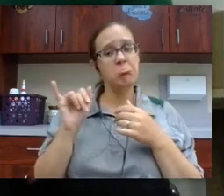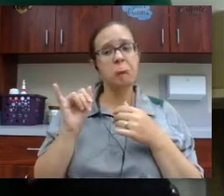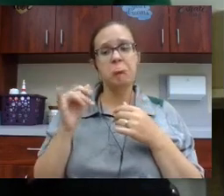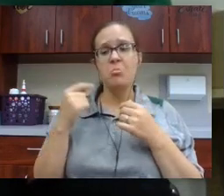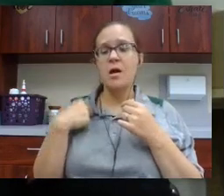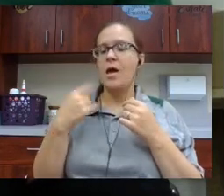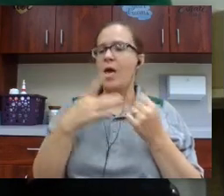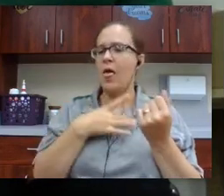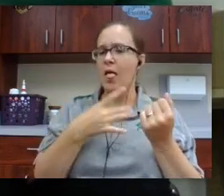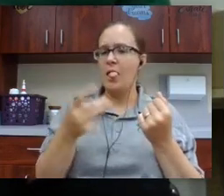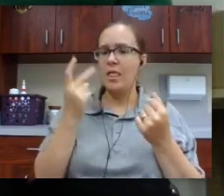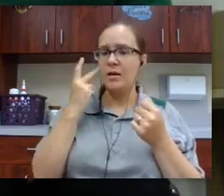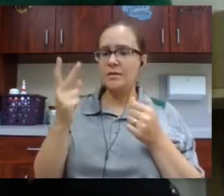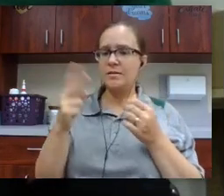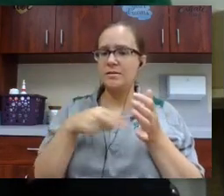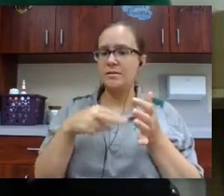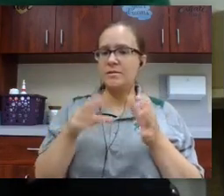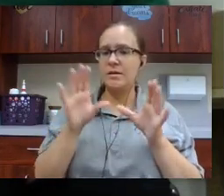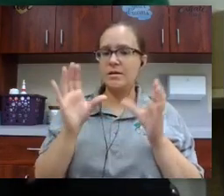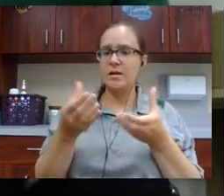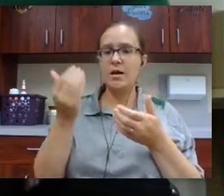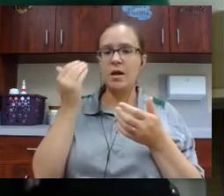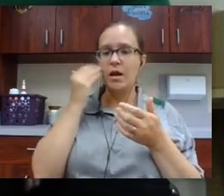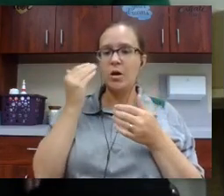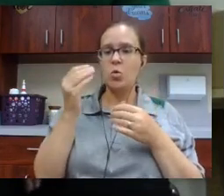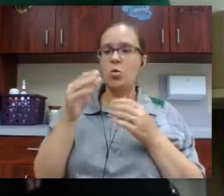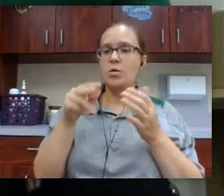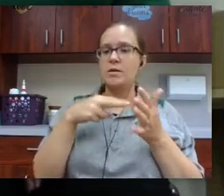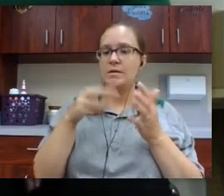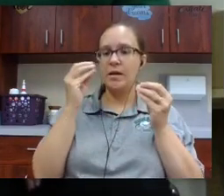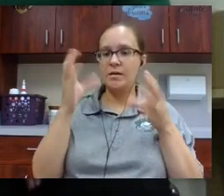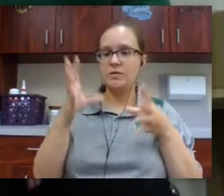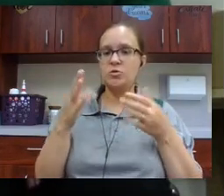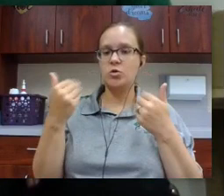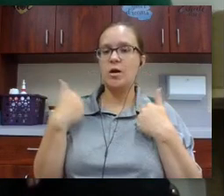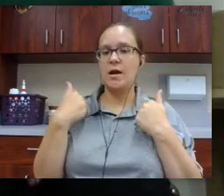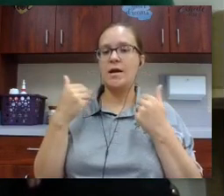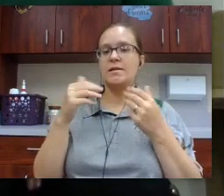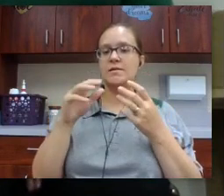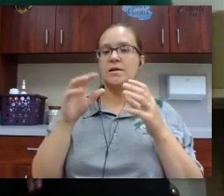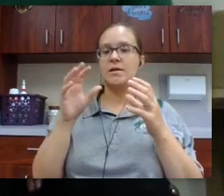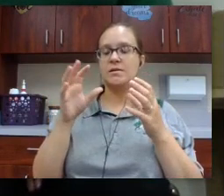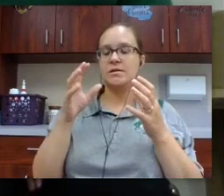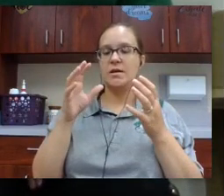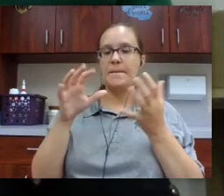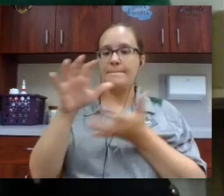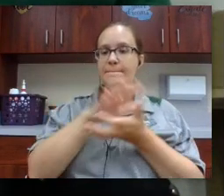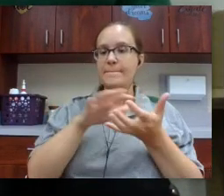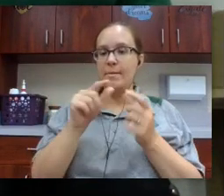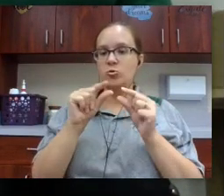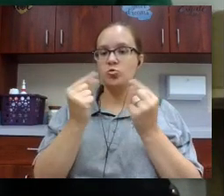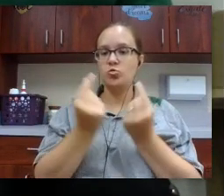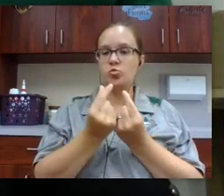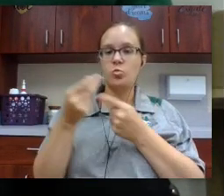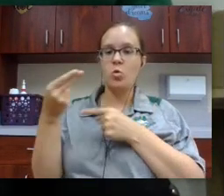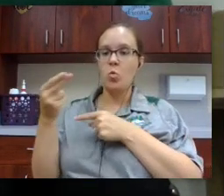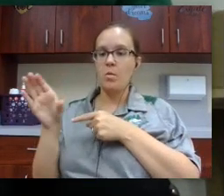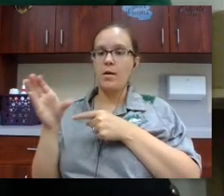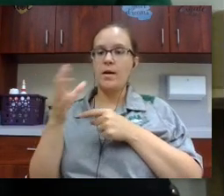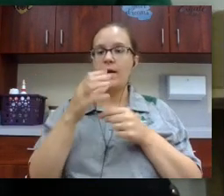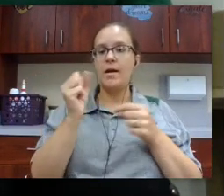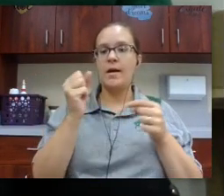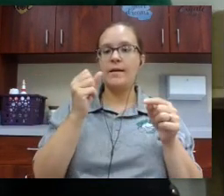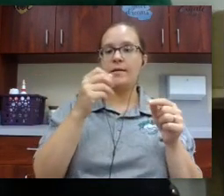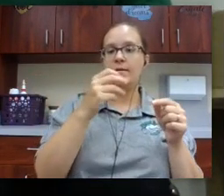I love going I'm into kind the of dance excited. class. And I know that Miss English is doing a hybrid class for dance. I've been in there several times and it has been